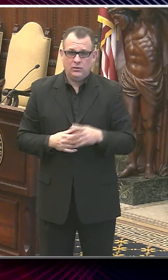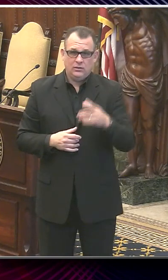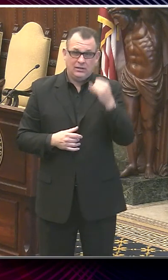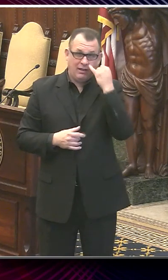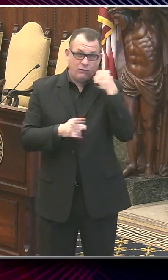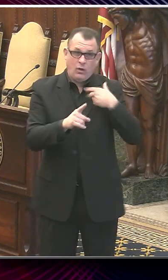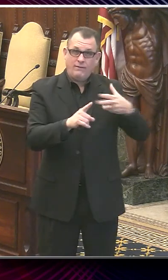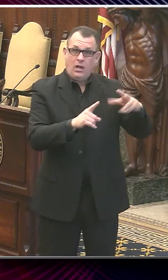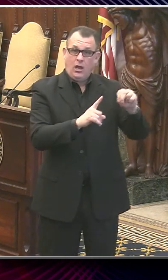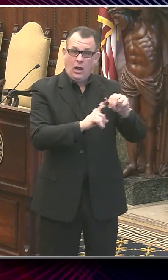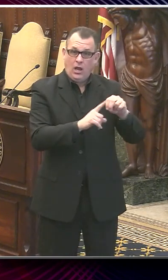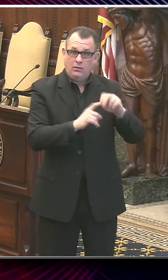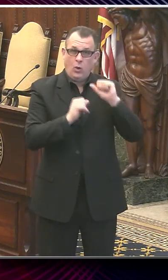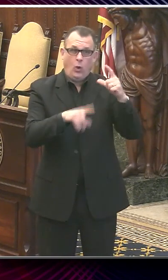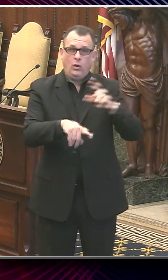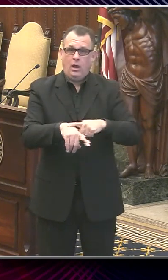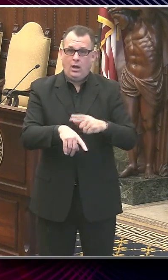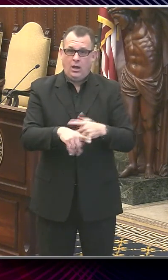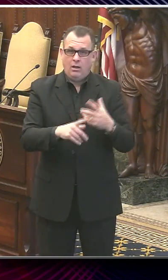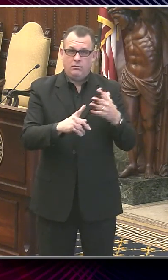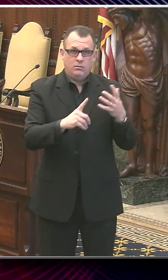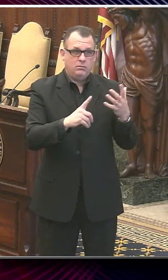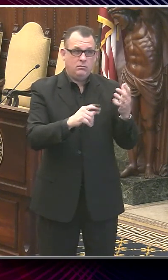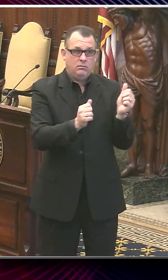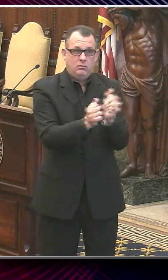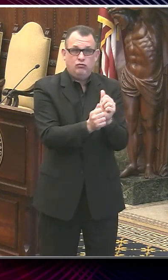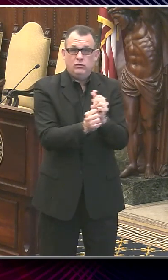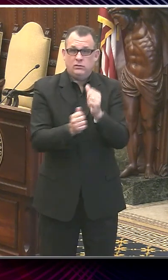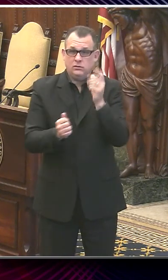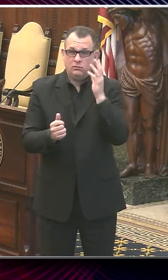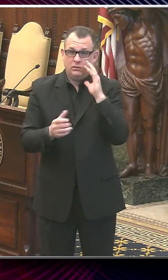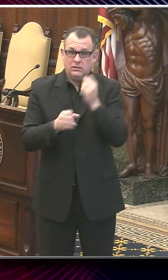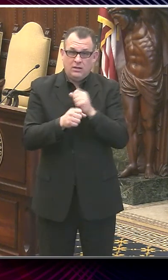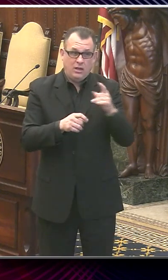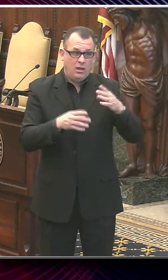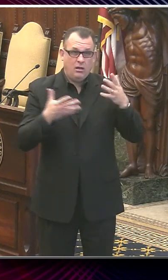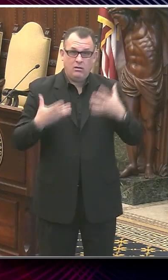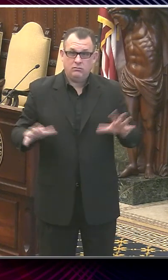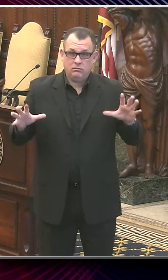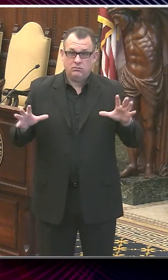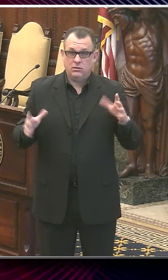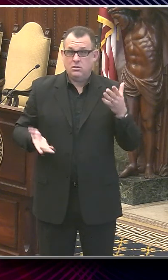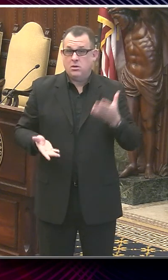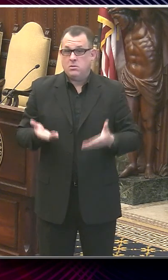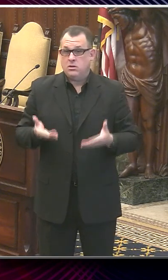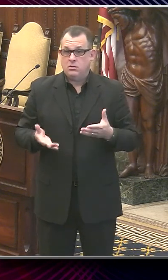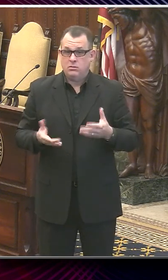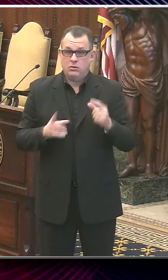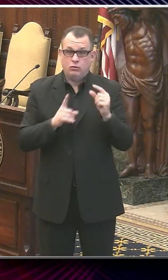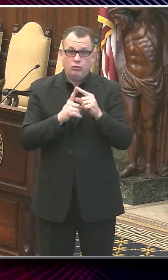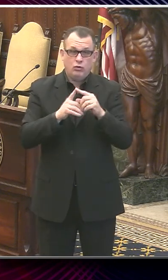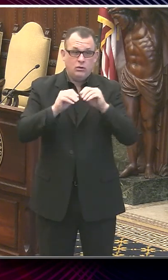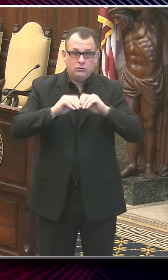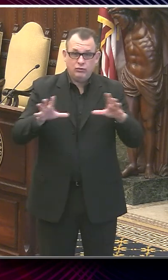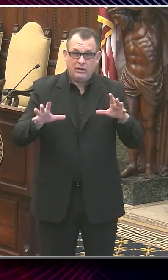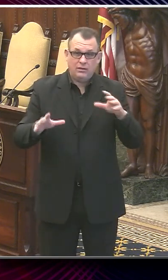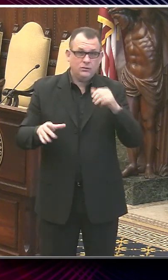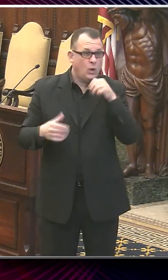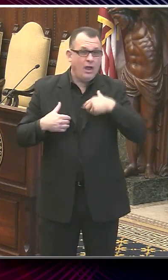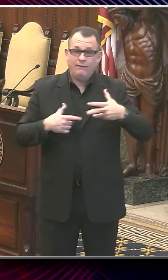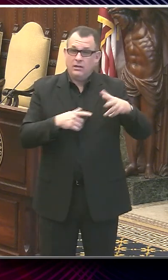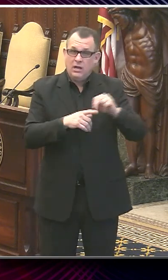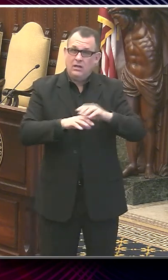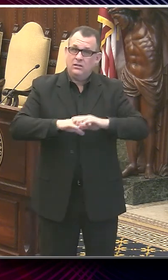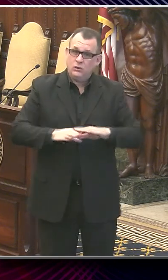regular basis. And if we get that done, if we can get that done, maybe the word will go out that you shouldn't carry a gun on your person or